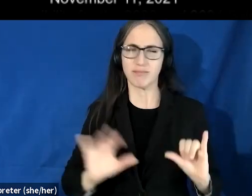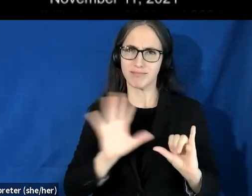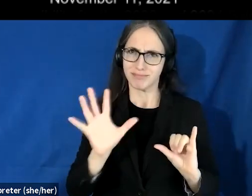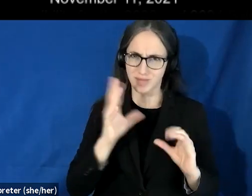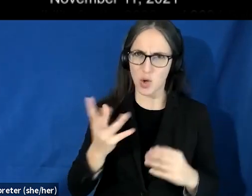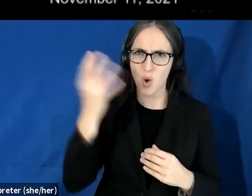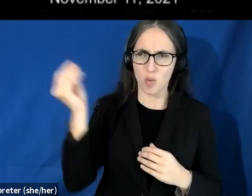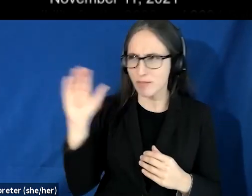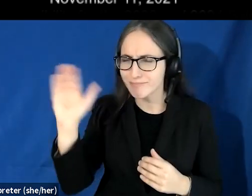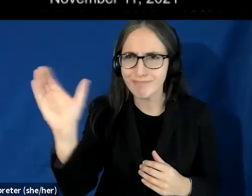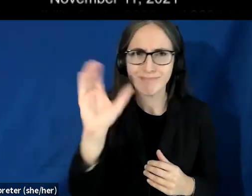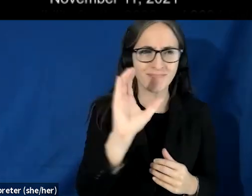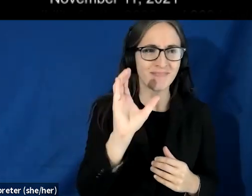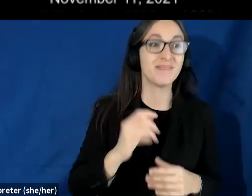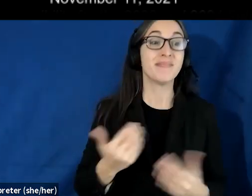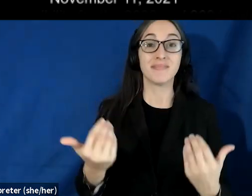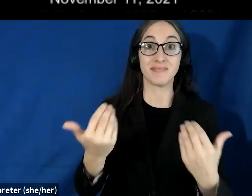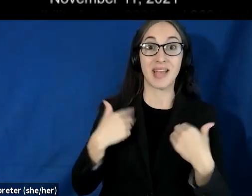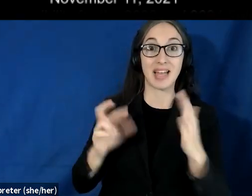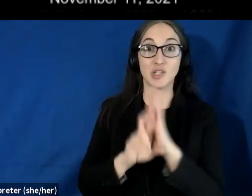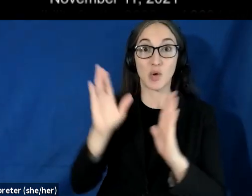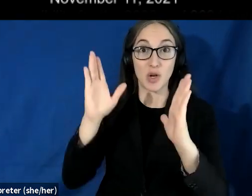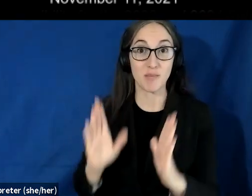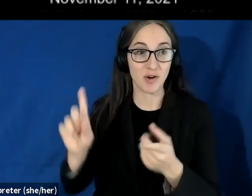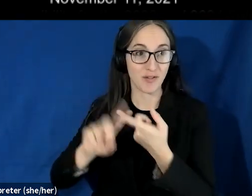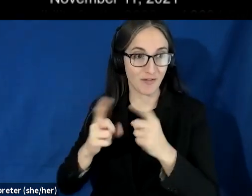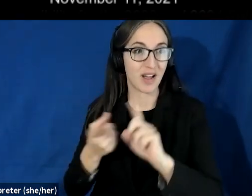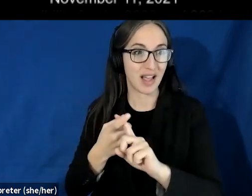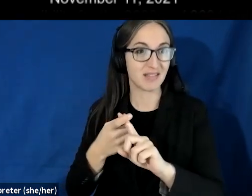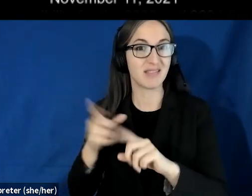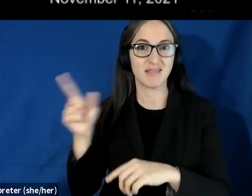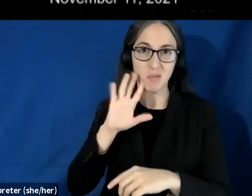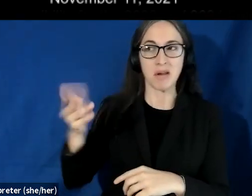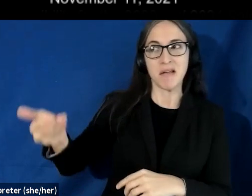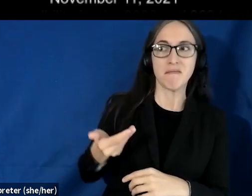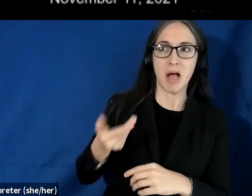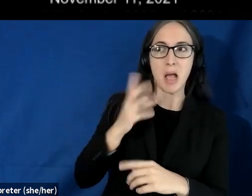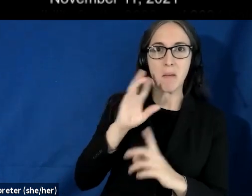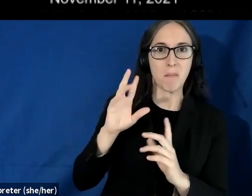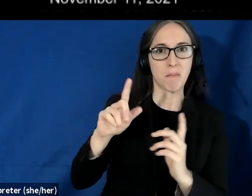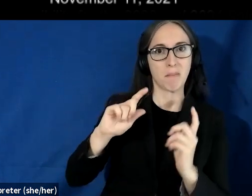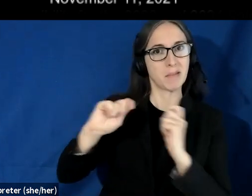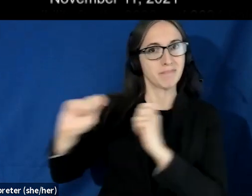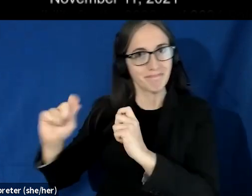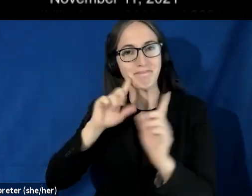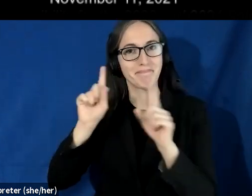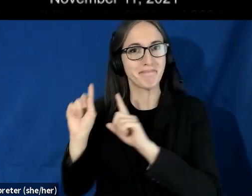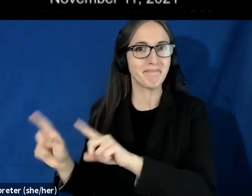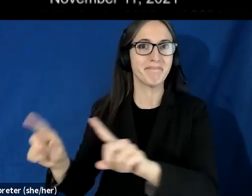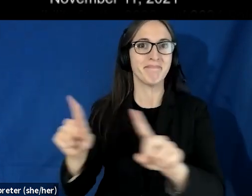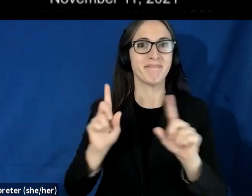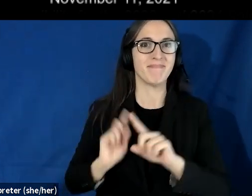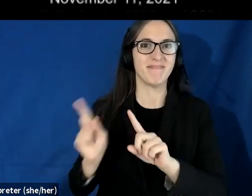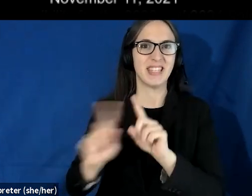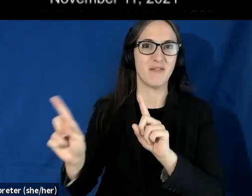I had an astronomer friend who used to invite us to some astronomical events in the astronomy center of my city. In one of